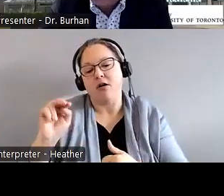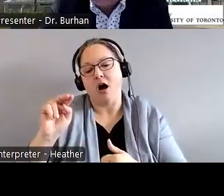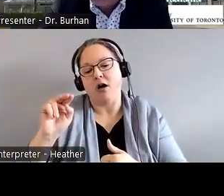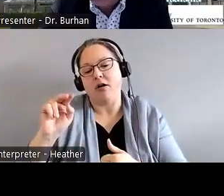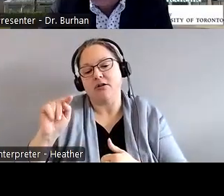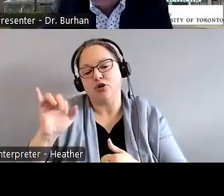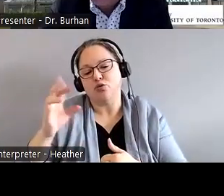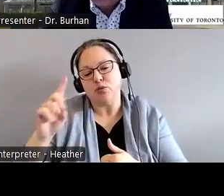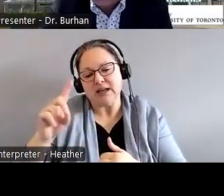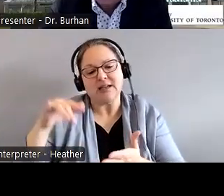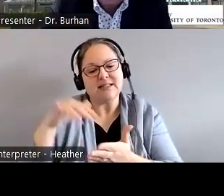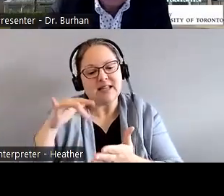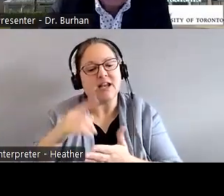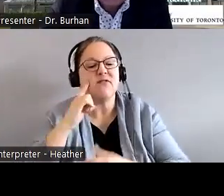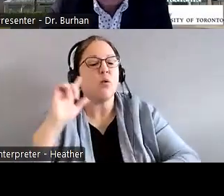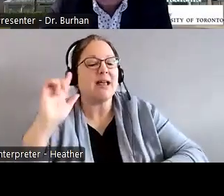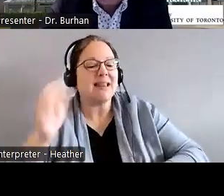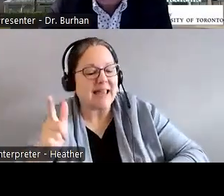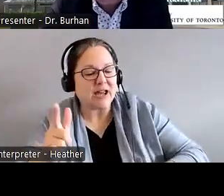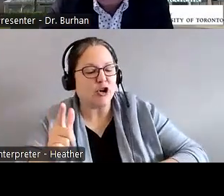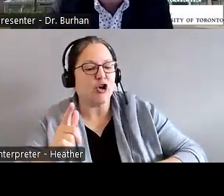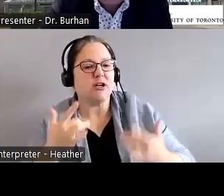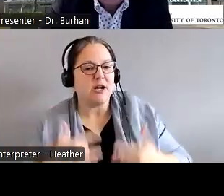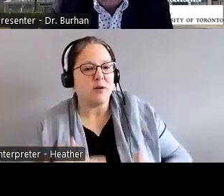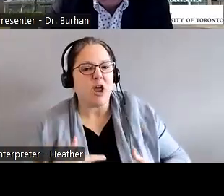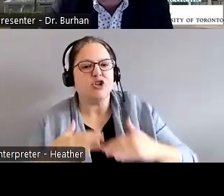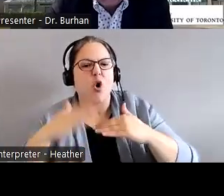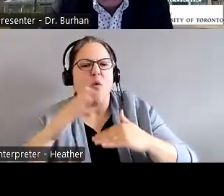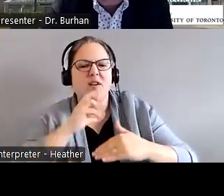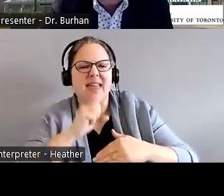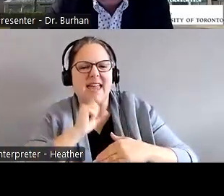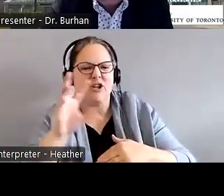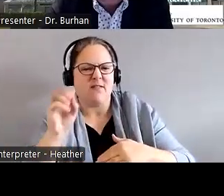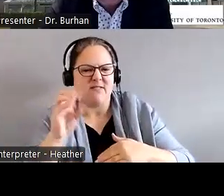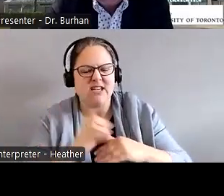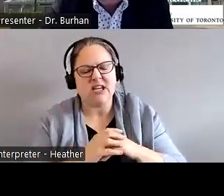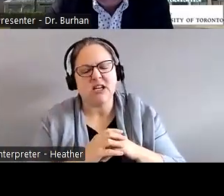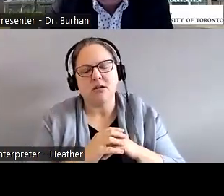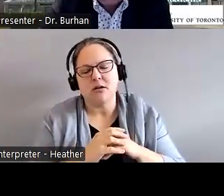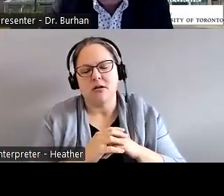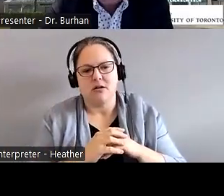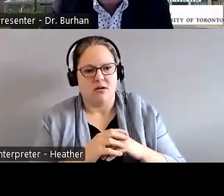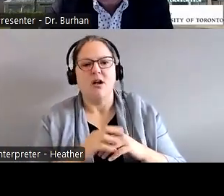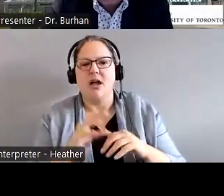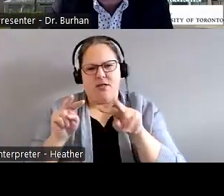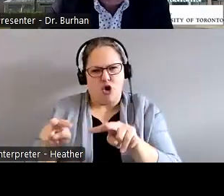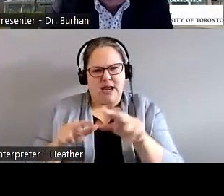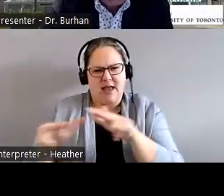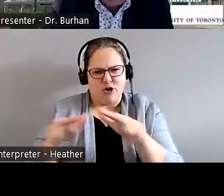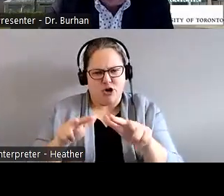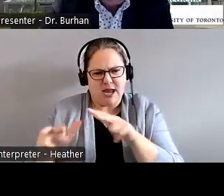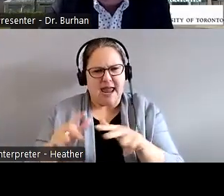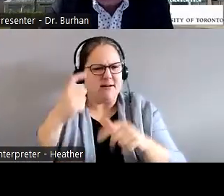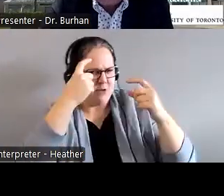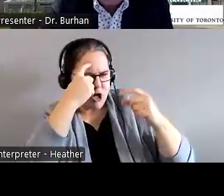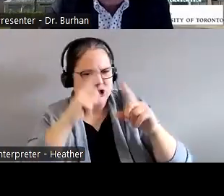life depression, kind of more above the age of 50, and looking at gait and cognitive correlates.